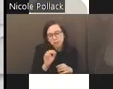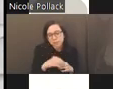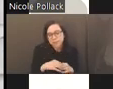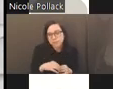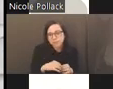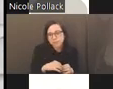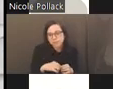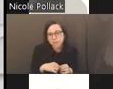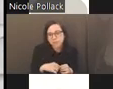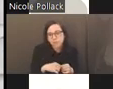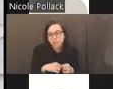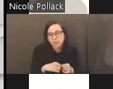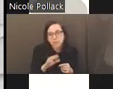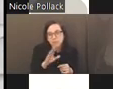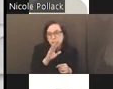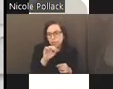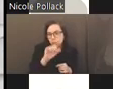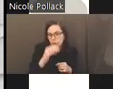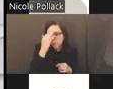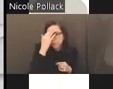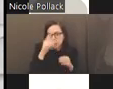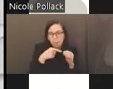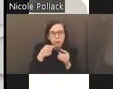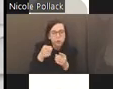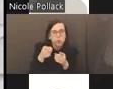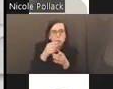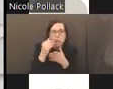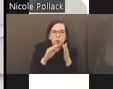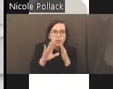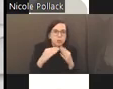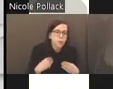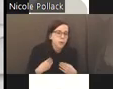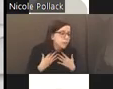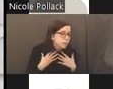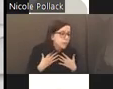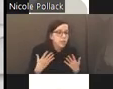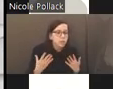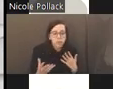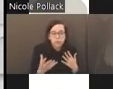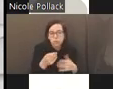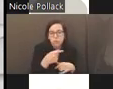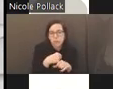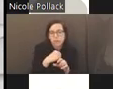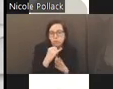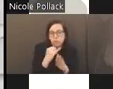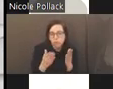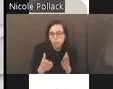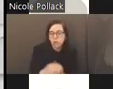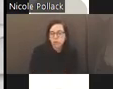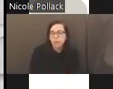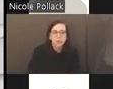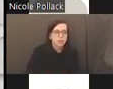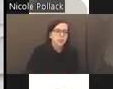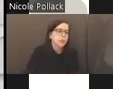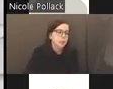Good, good. I would love to hear about you as an artist, your inspiration in creating this work. Well,